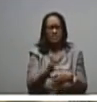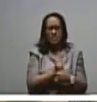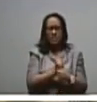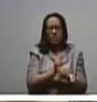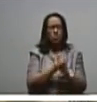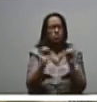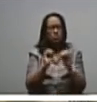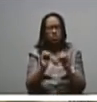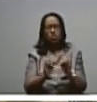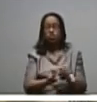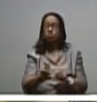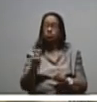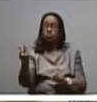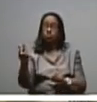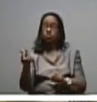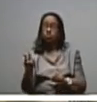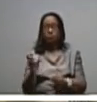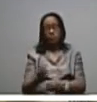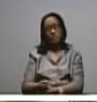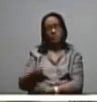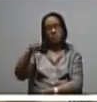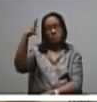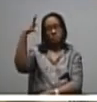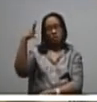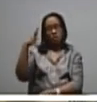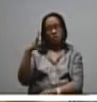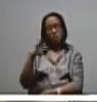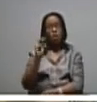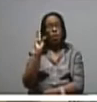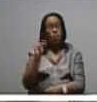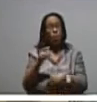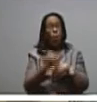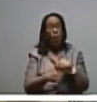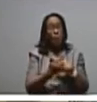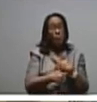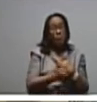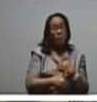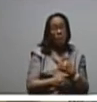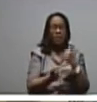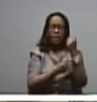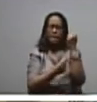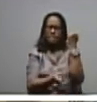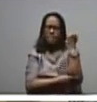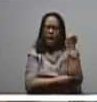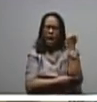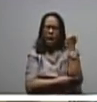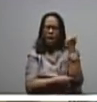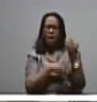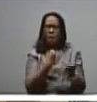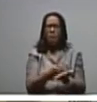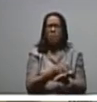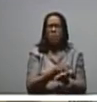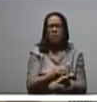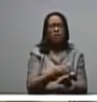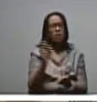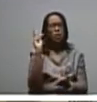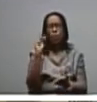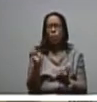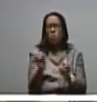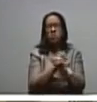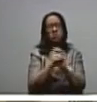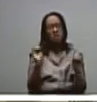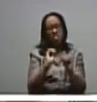staff, no bread, no haversack, no coppers for their purses. They were to